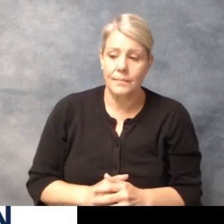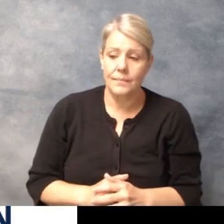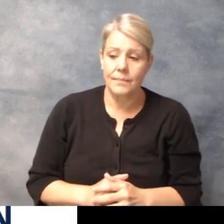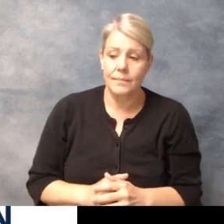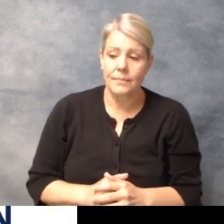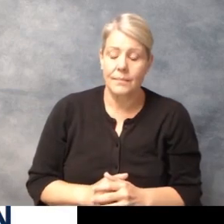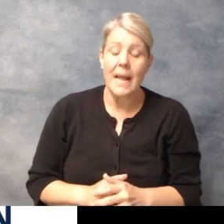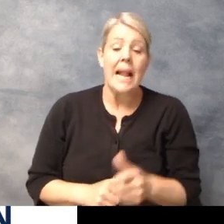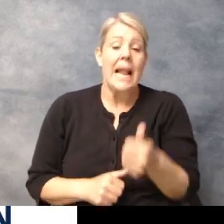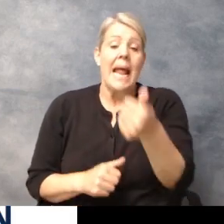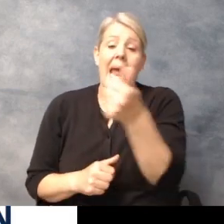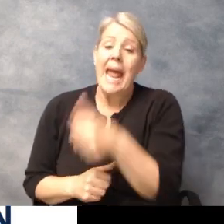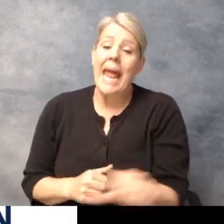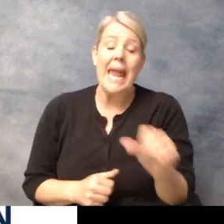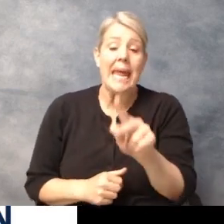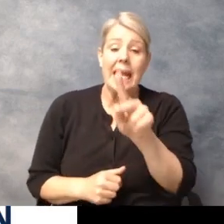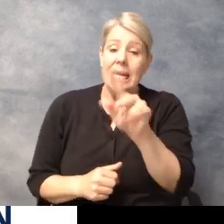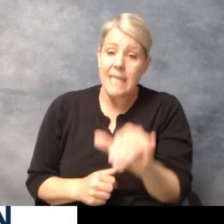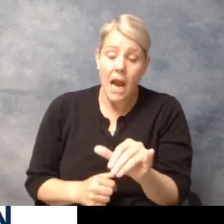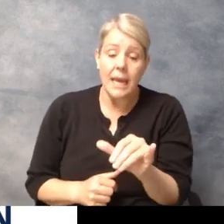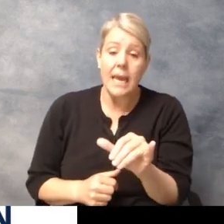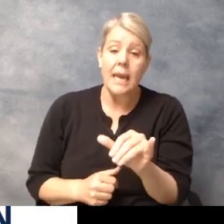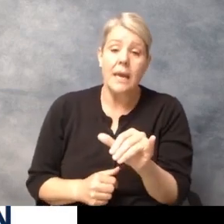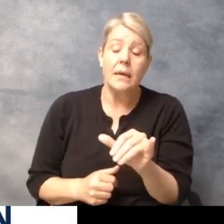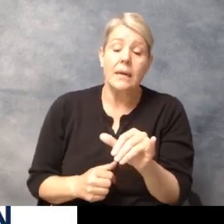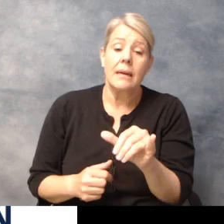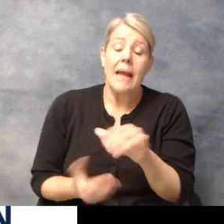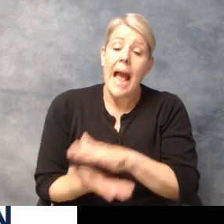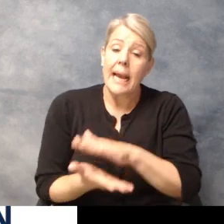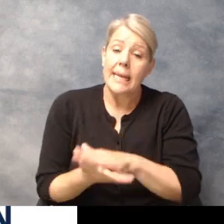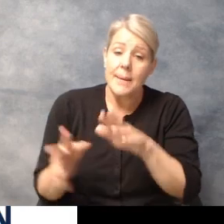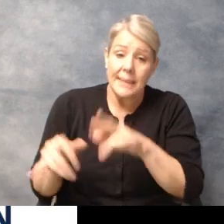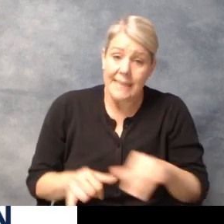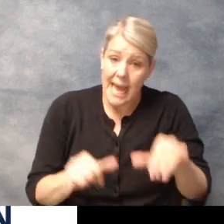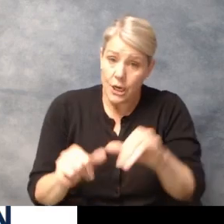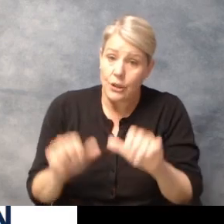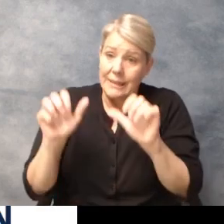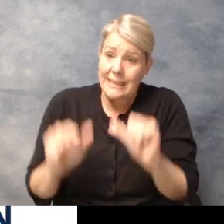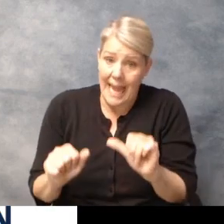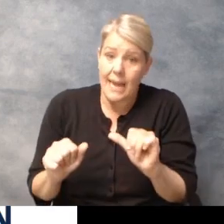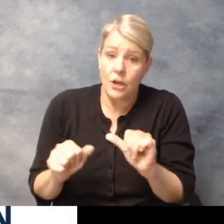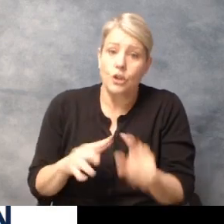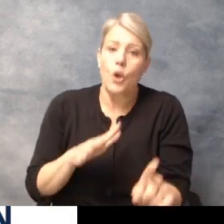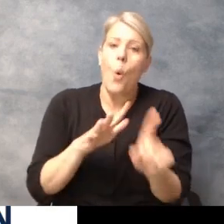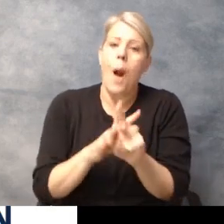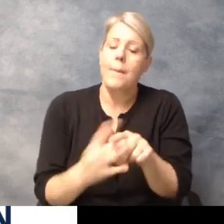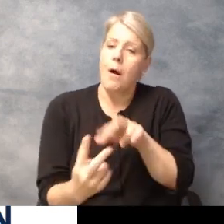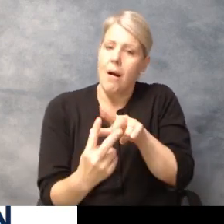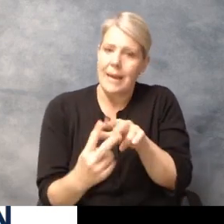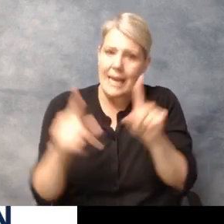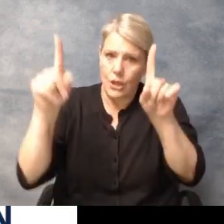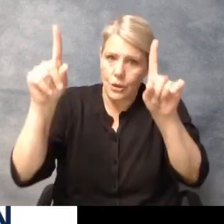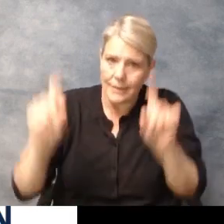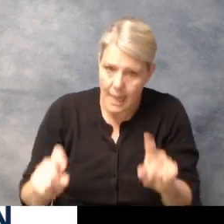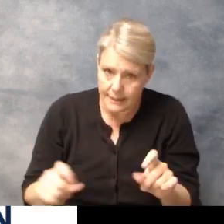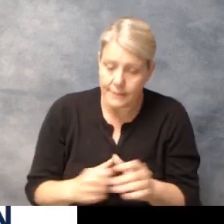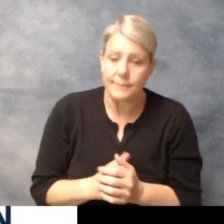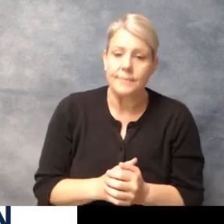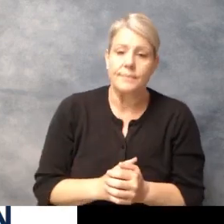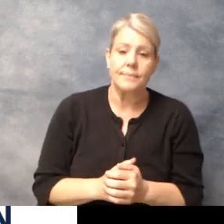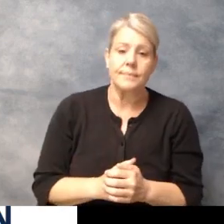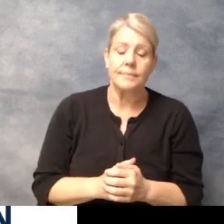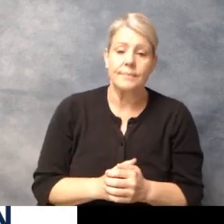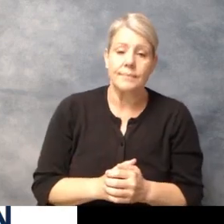be included as an assessment item on the alternate assessment, or reduced part of the academic standards has been